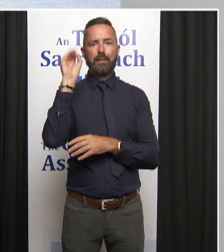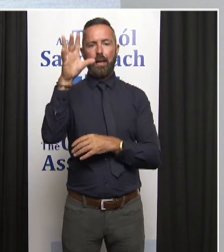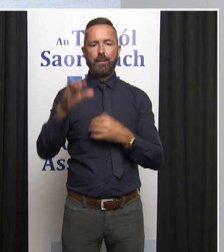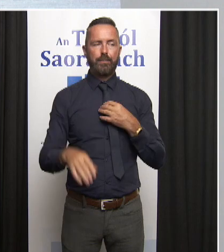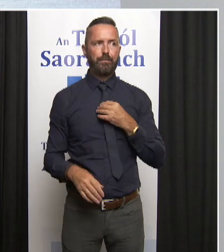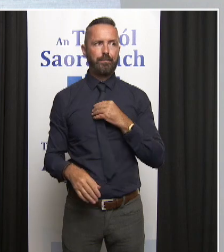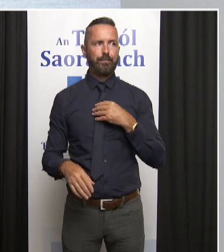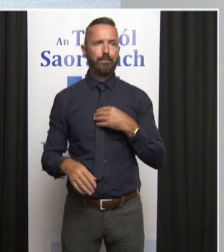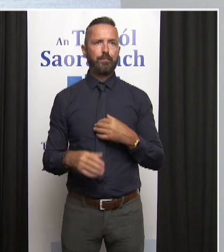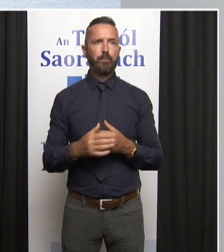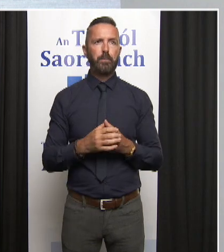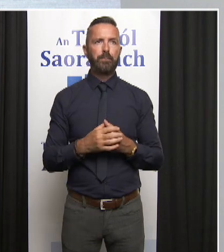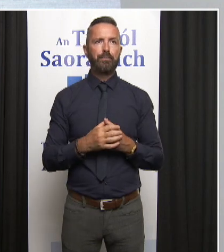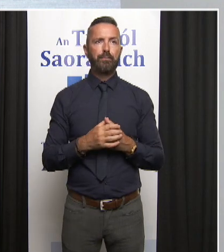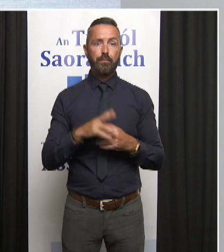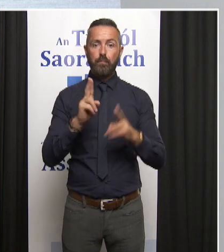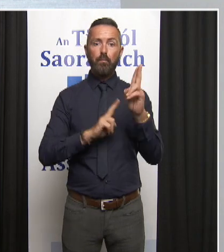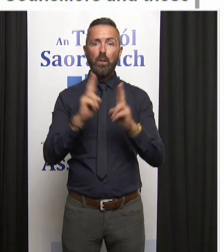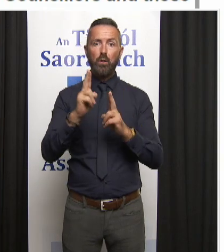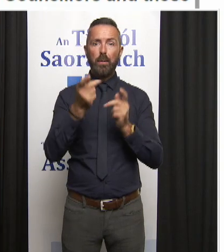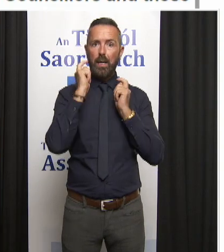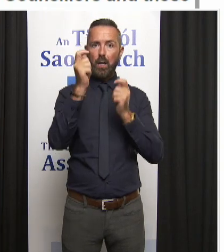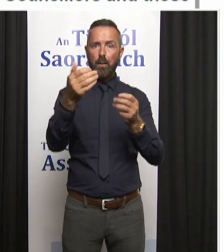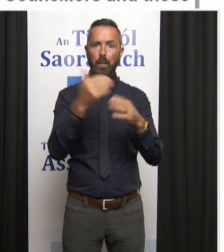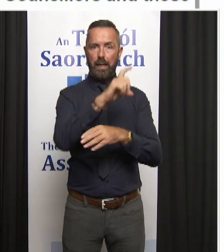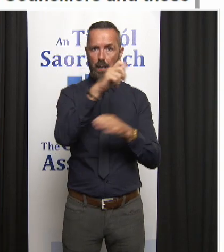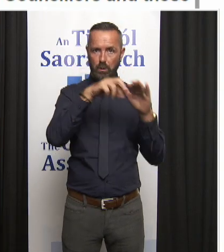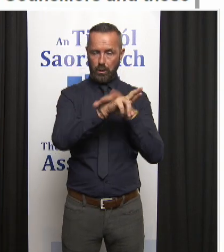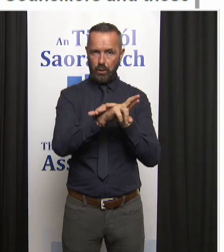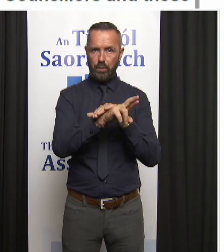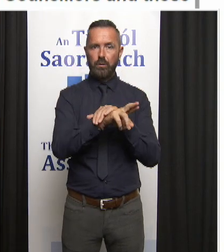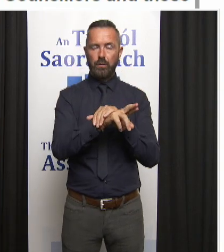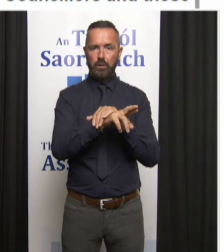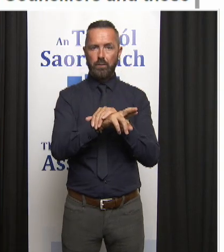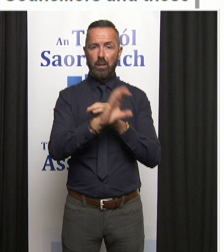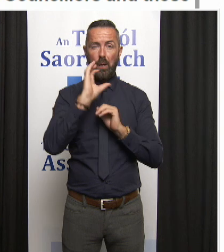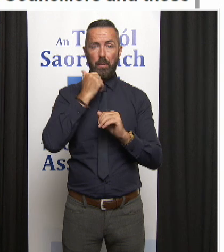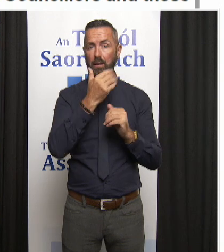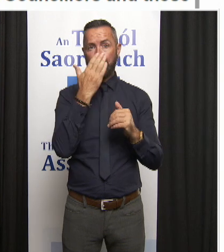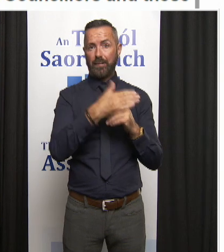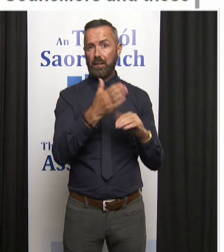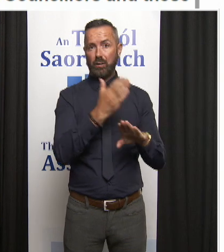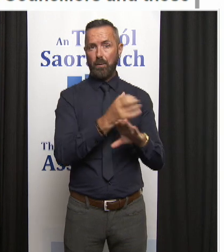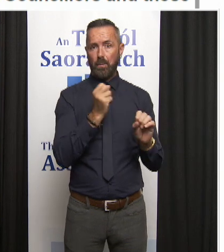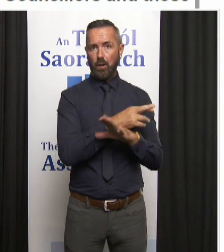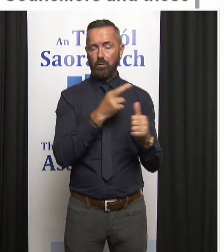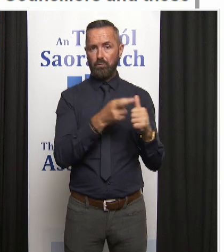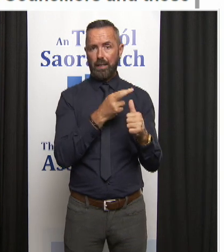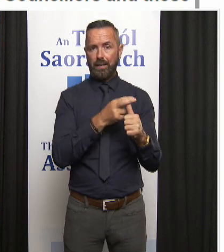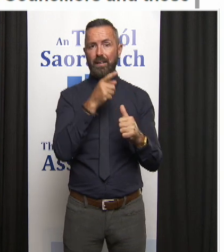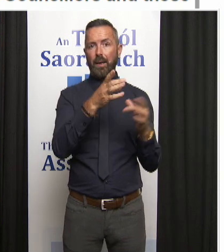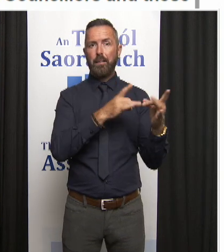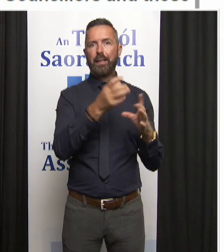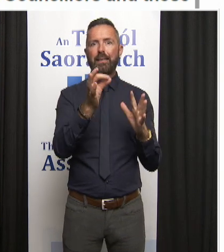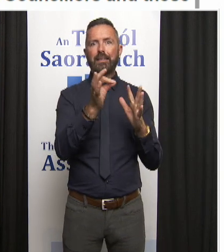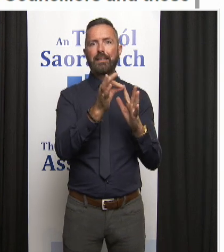So yeah, they should be nominated by the councillors, and then it kind of, that made the second